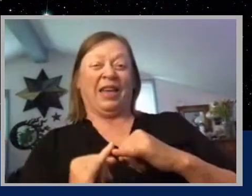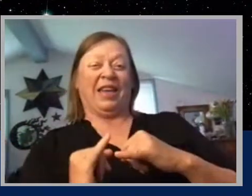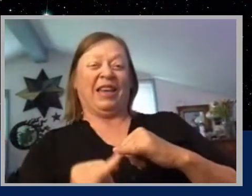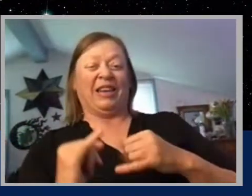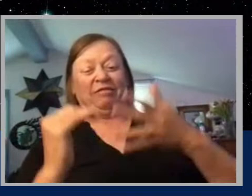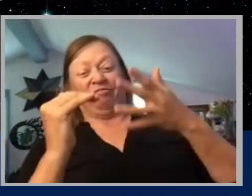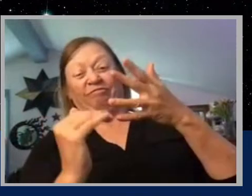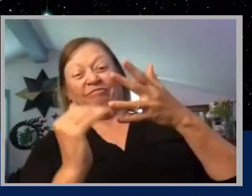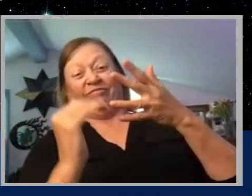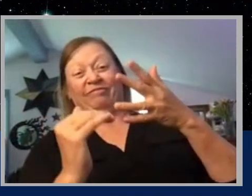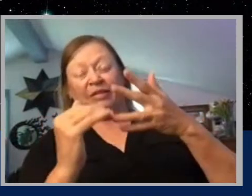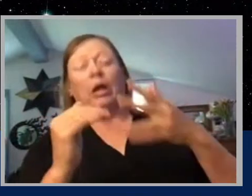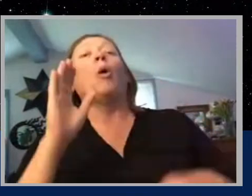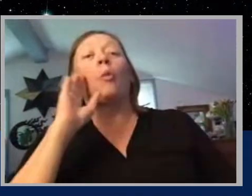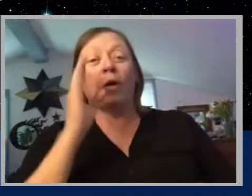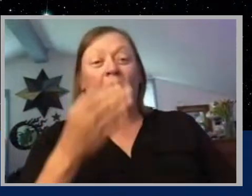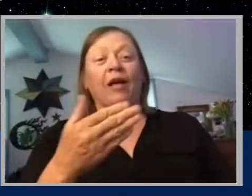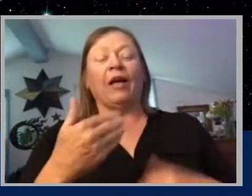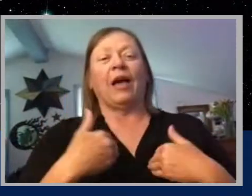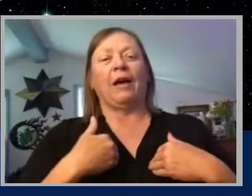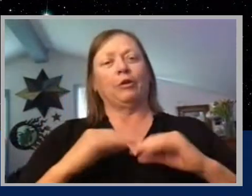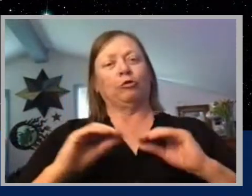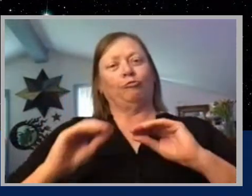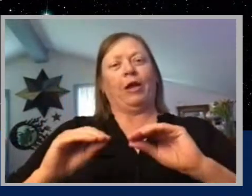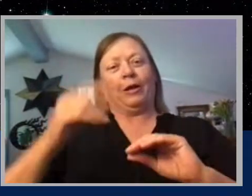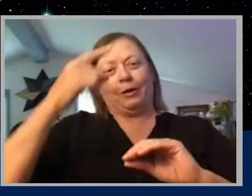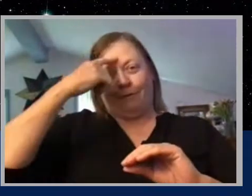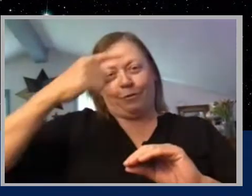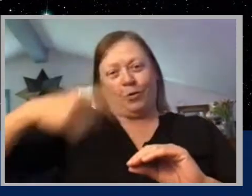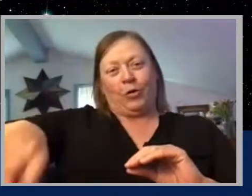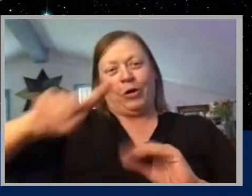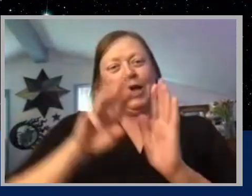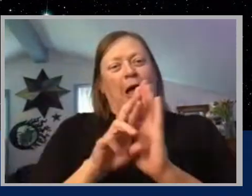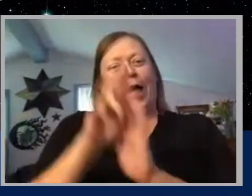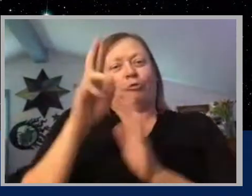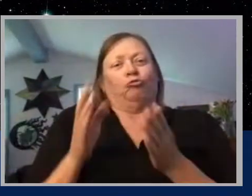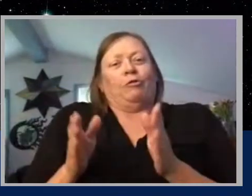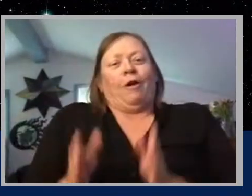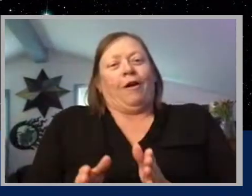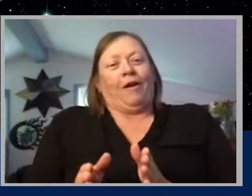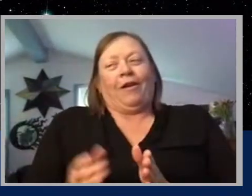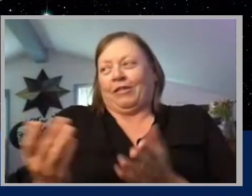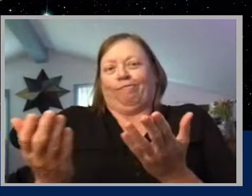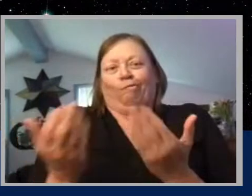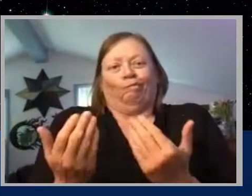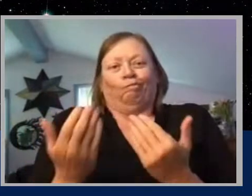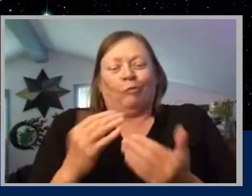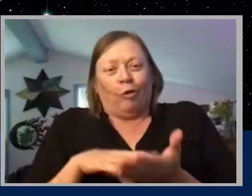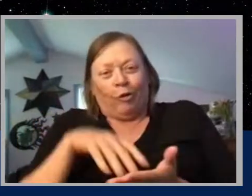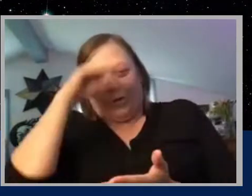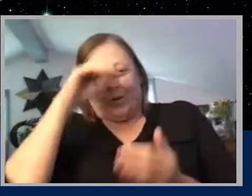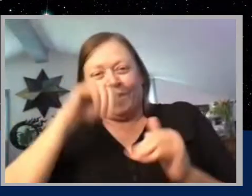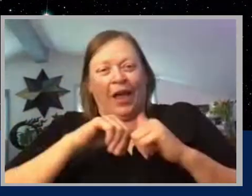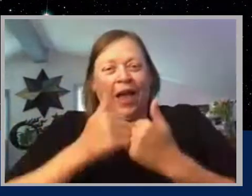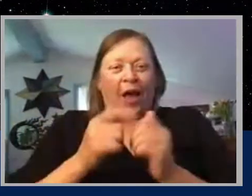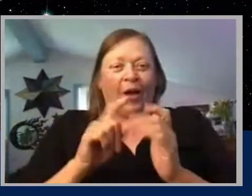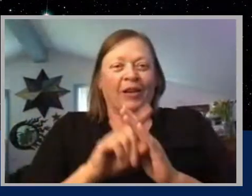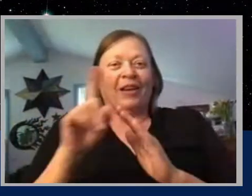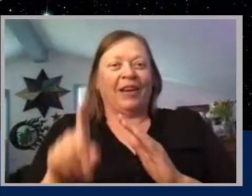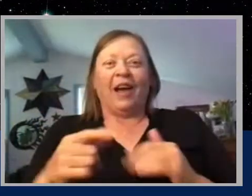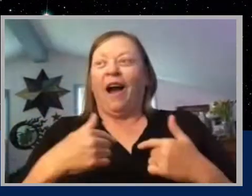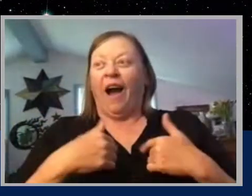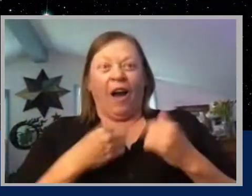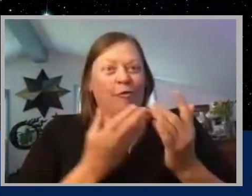really interesting. I've gotten to experience a launch, re-entry, and abort for the Boeing and SpaceX capsules, and it's quite a